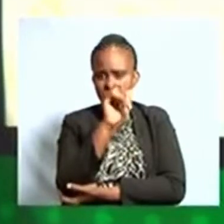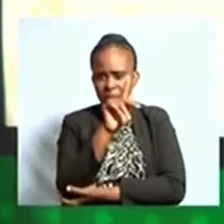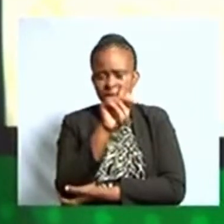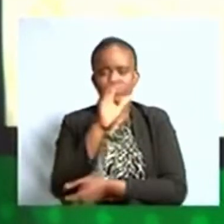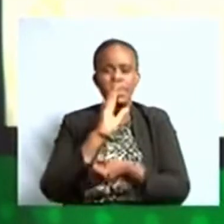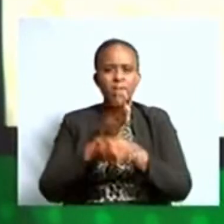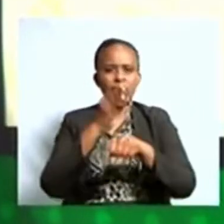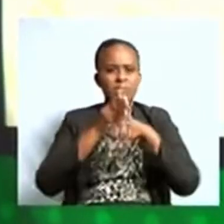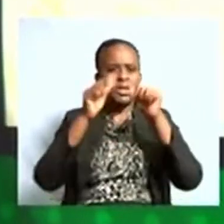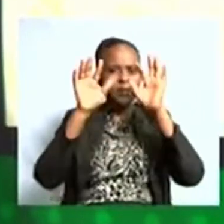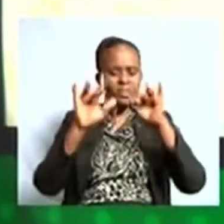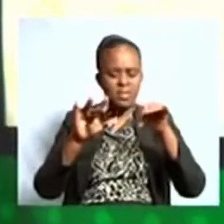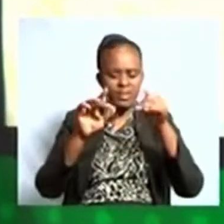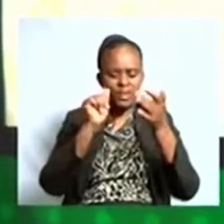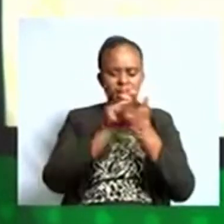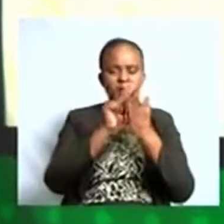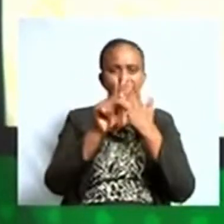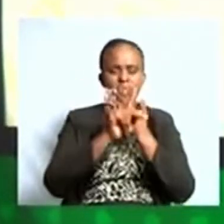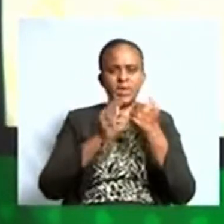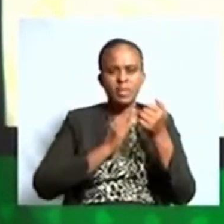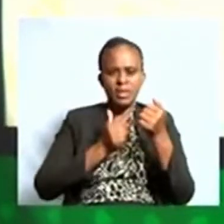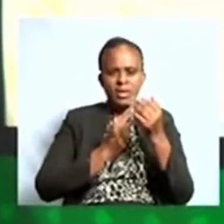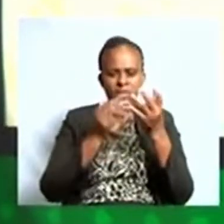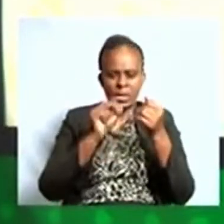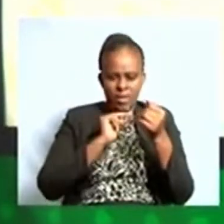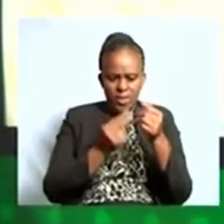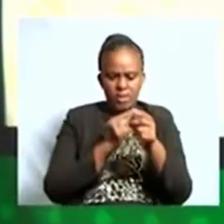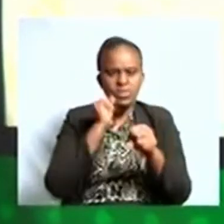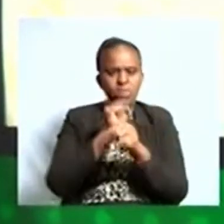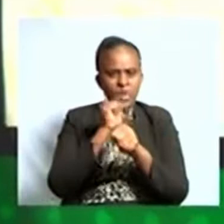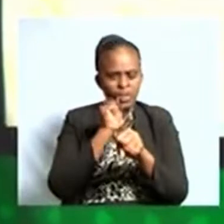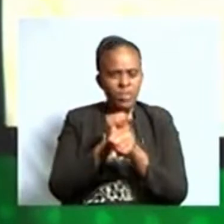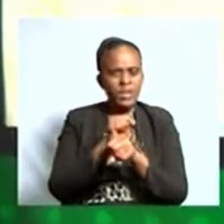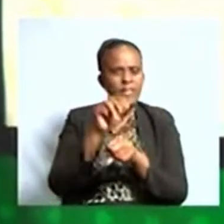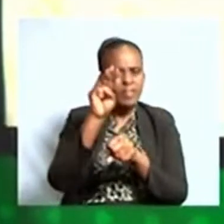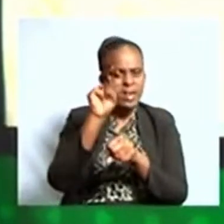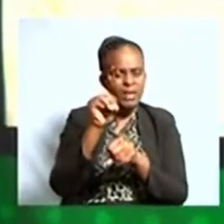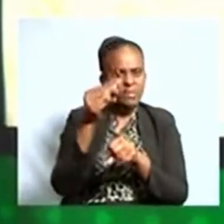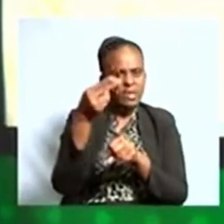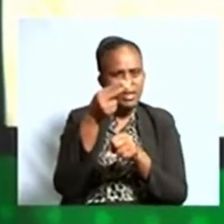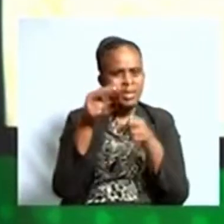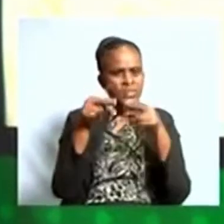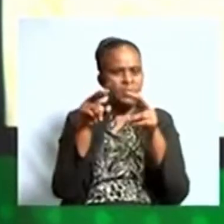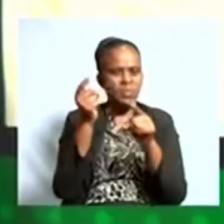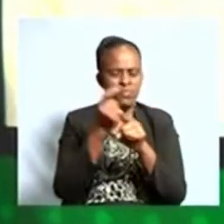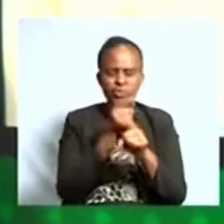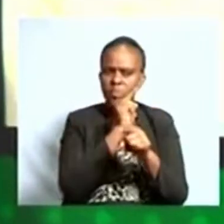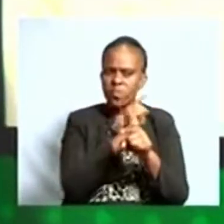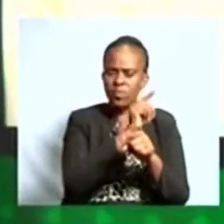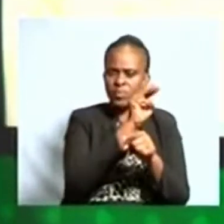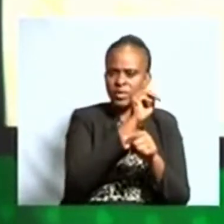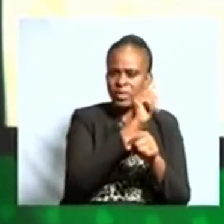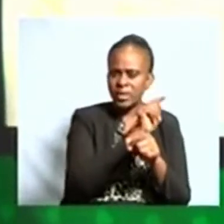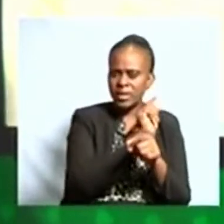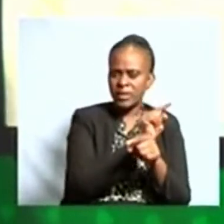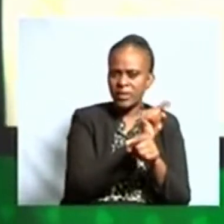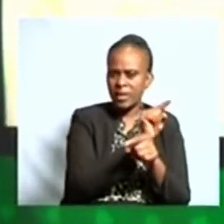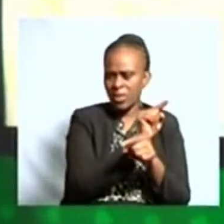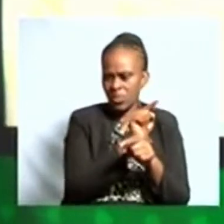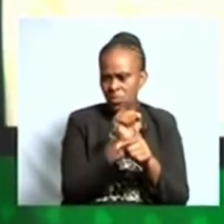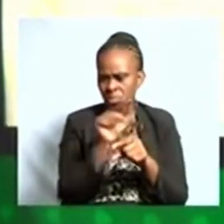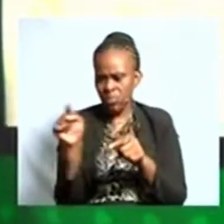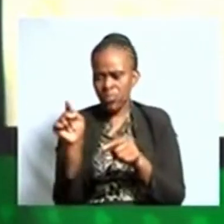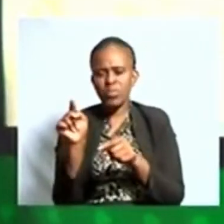around April, I want us to work on the Mahatma Gandhi Road from Mutendere all the way